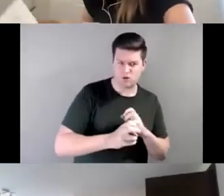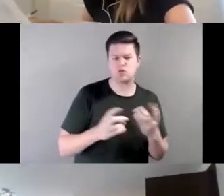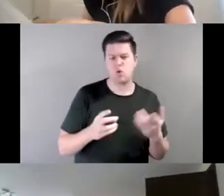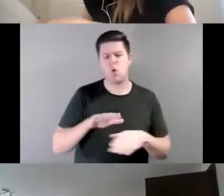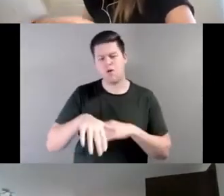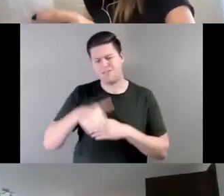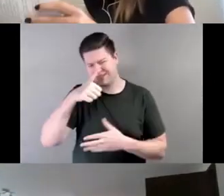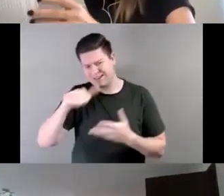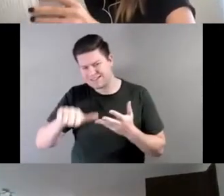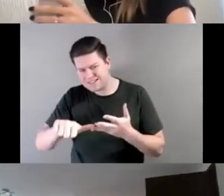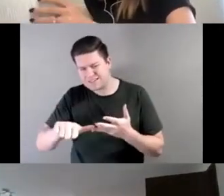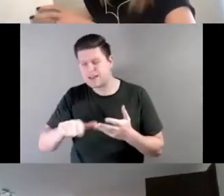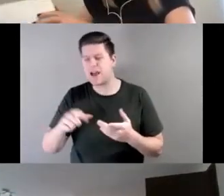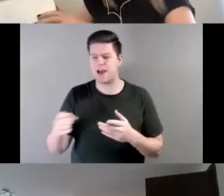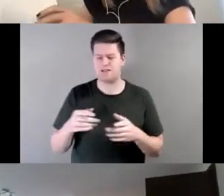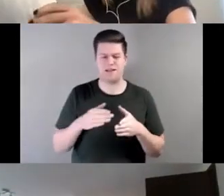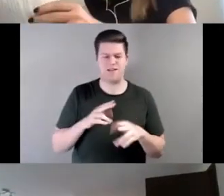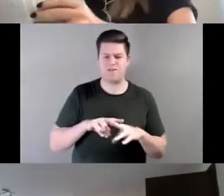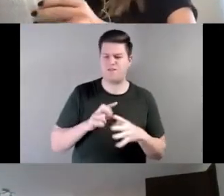well.